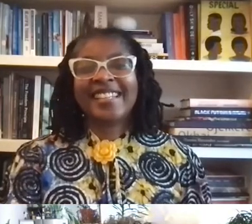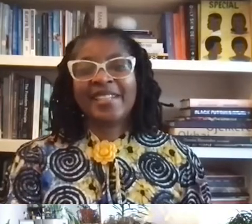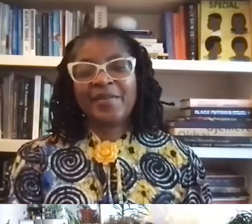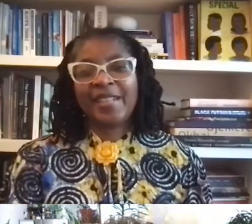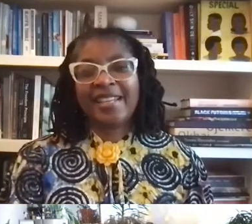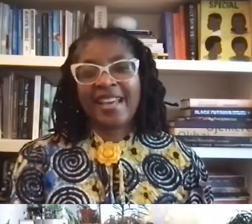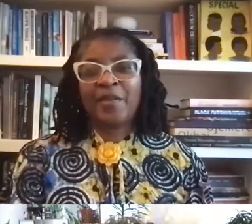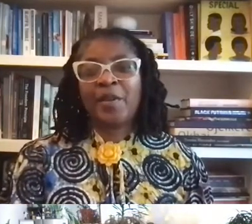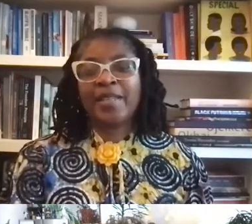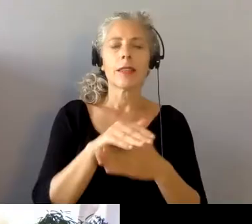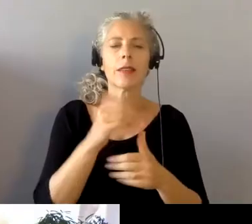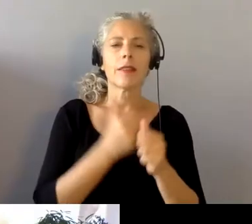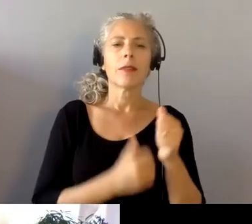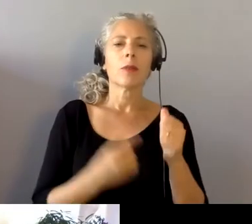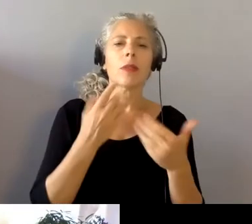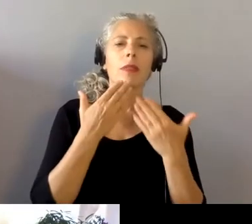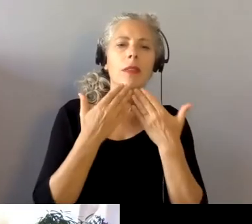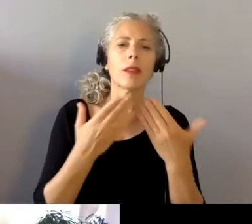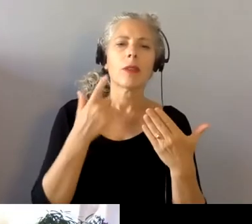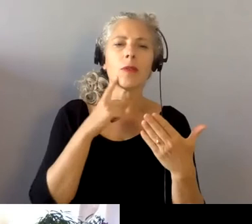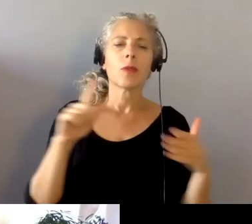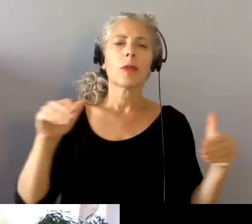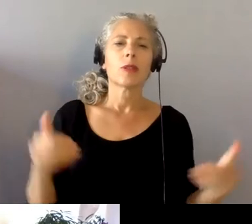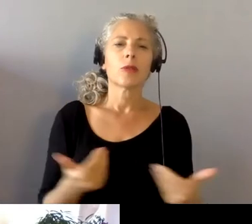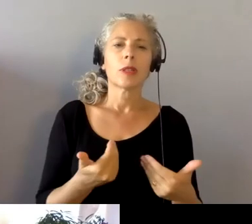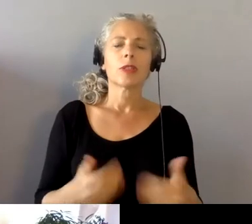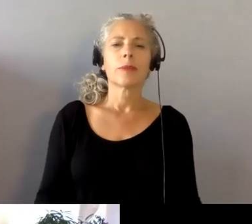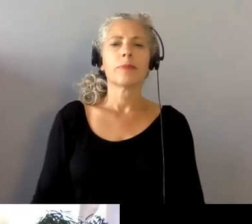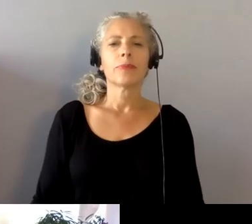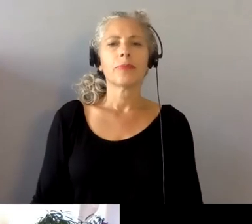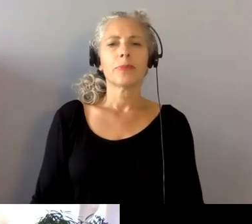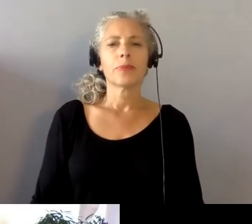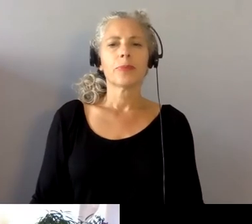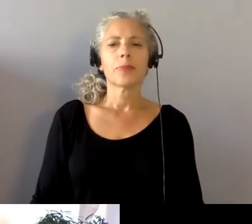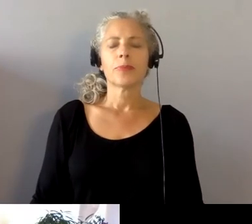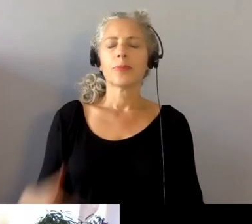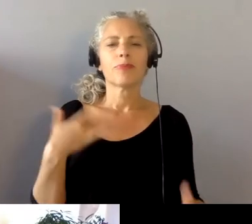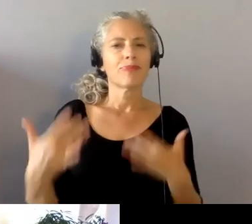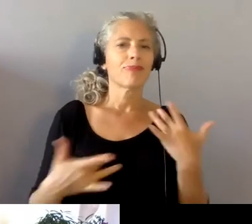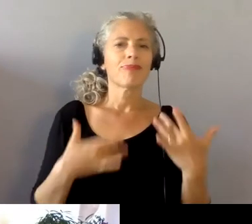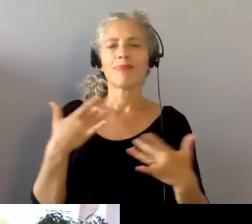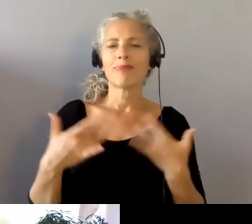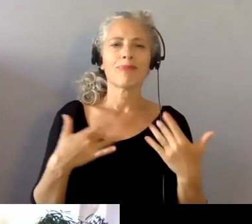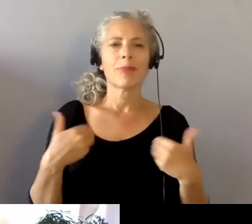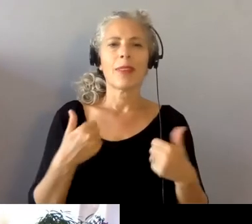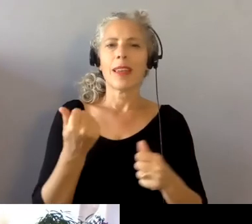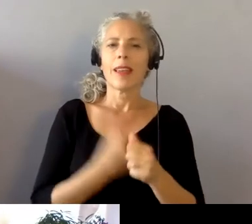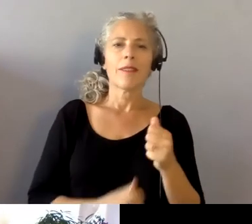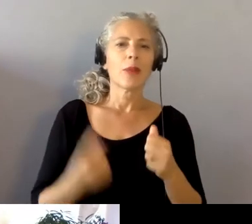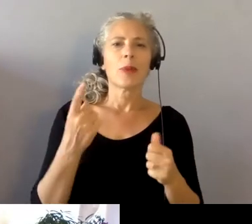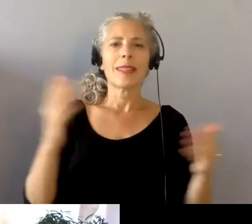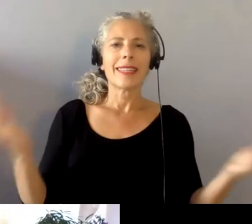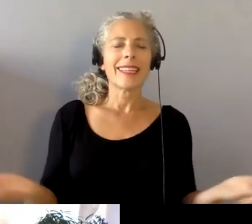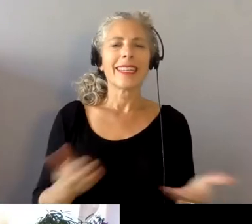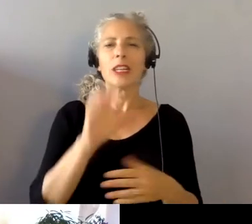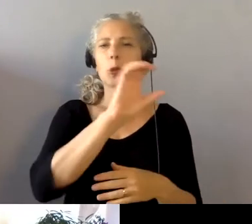Good evening, everyone. Thank you so much for that introduction. So incredibly excited to have everyone in the Zoomiverse who